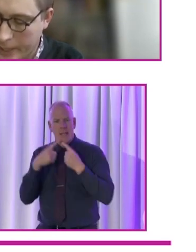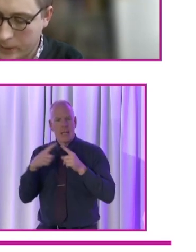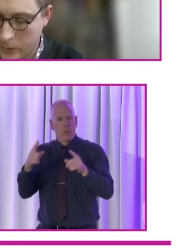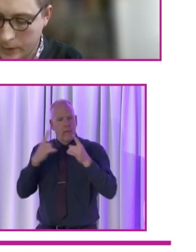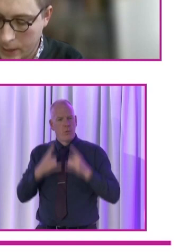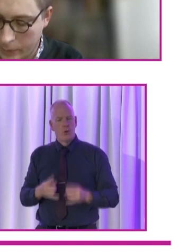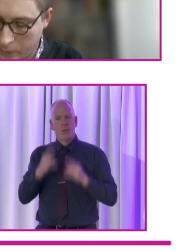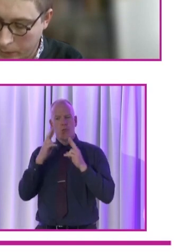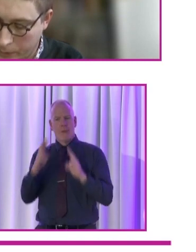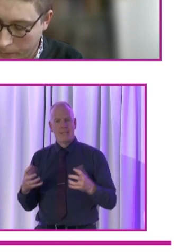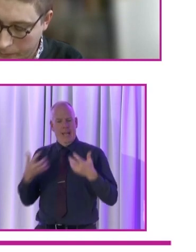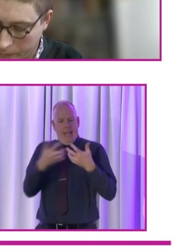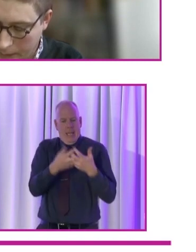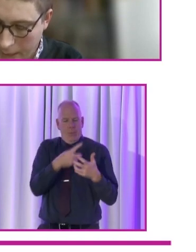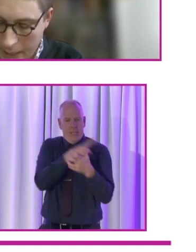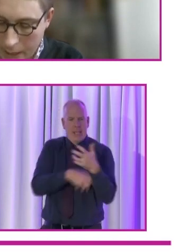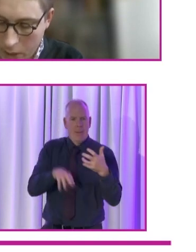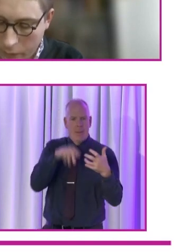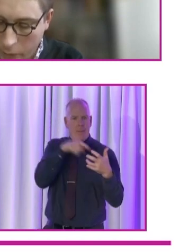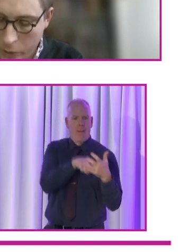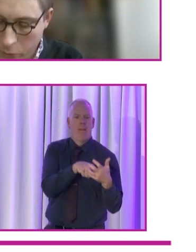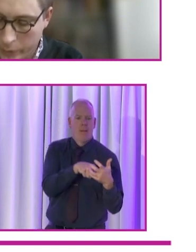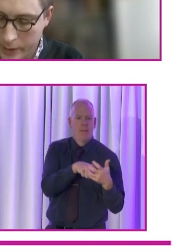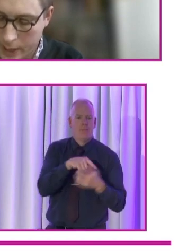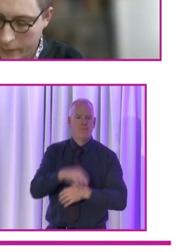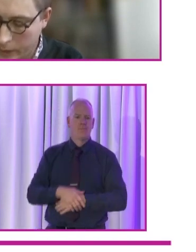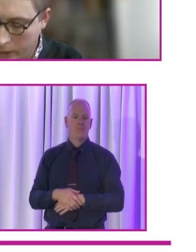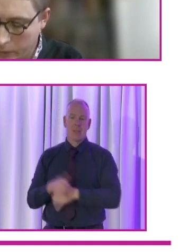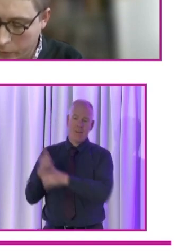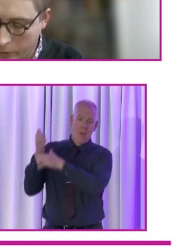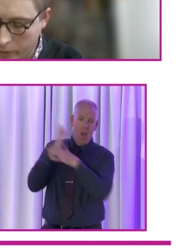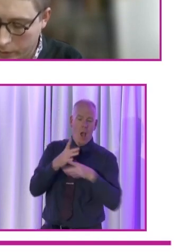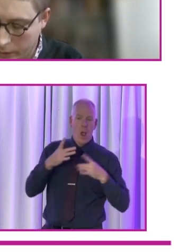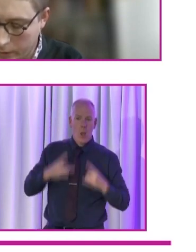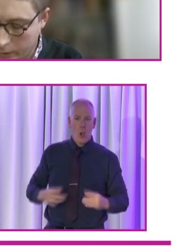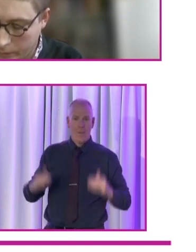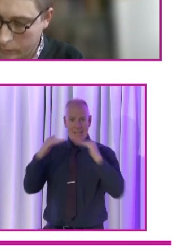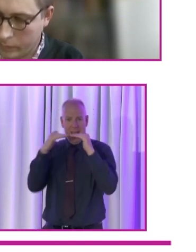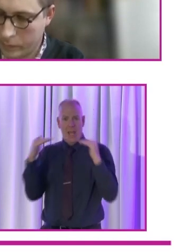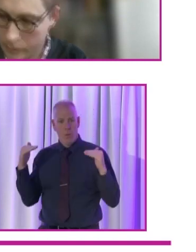Rights applies to disabled people. If all humans have the equal